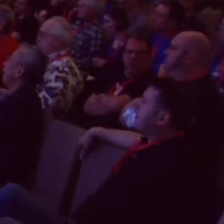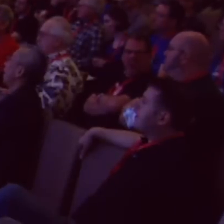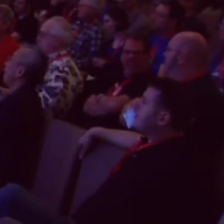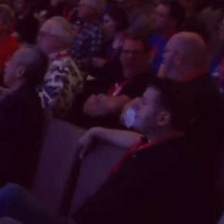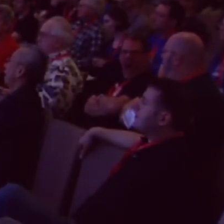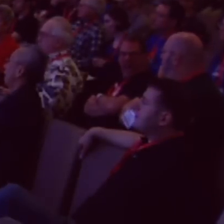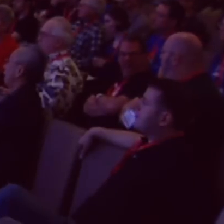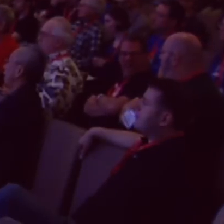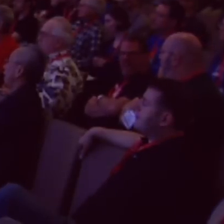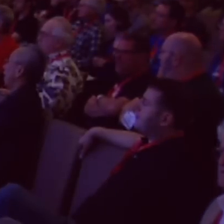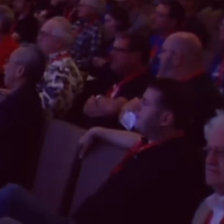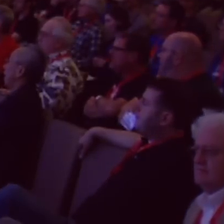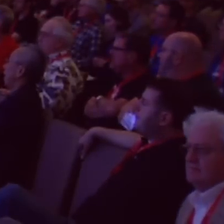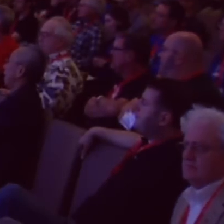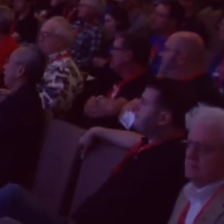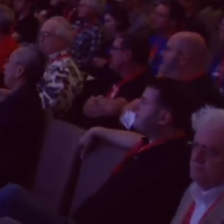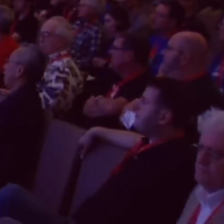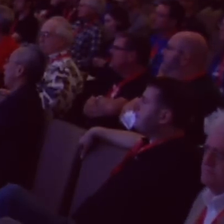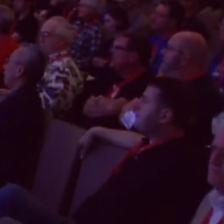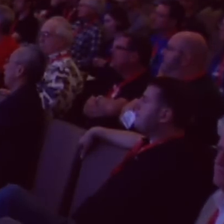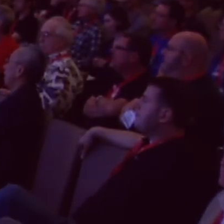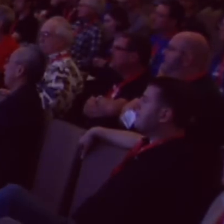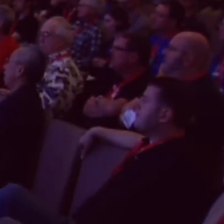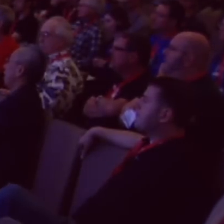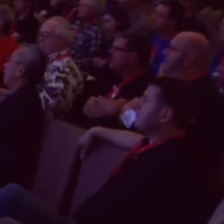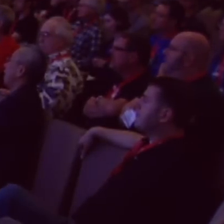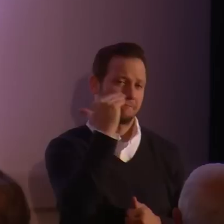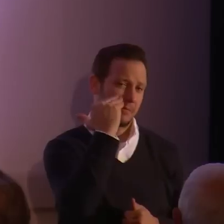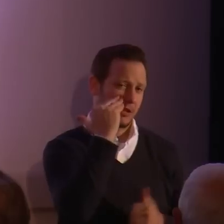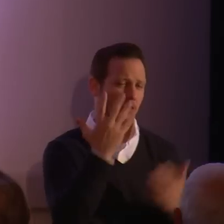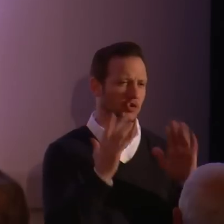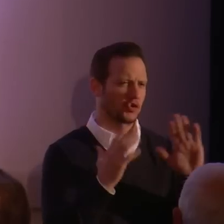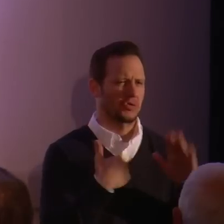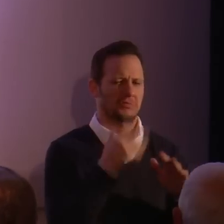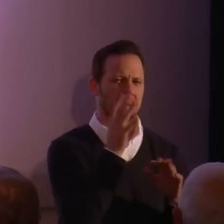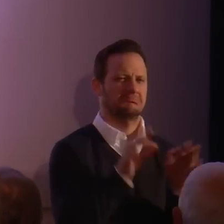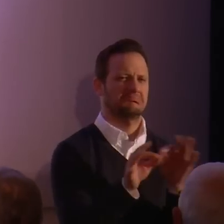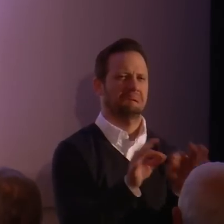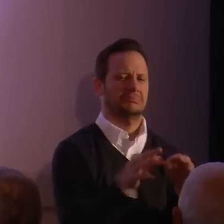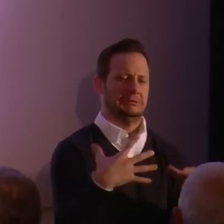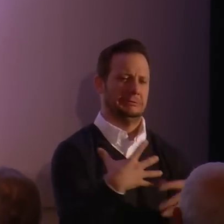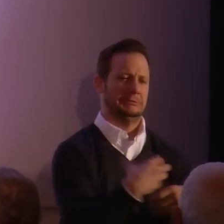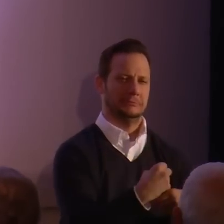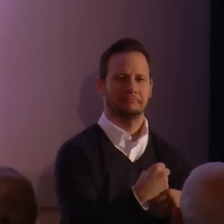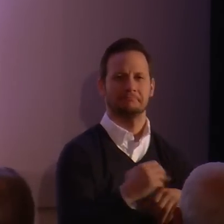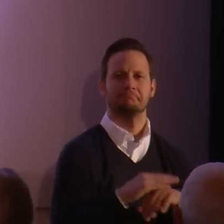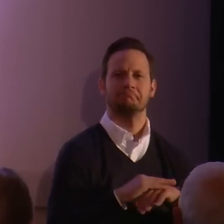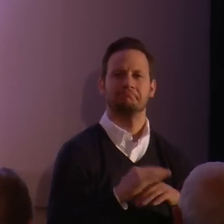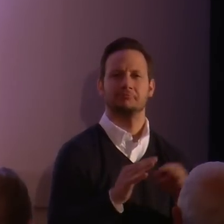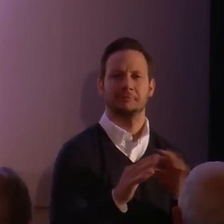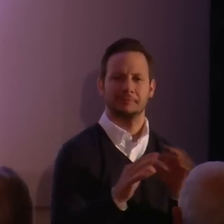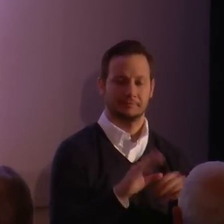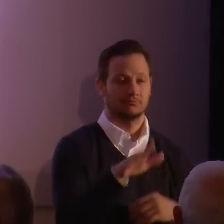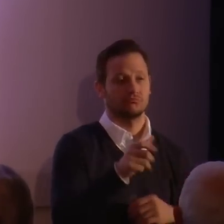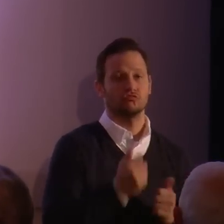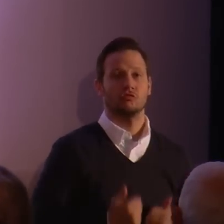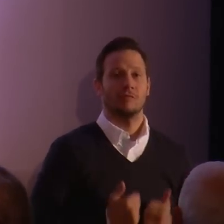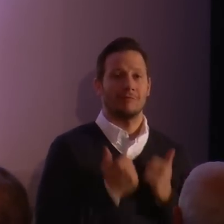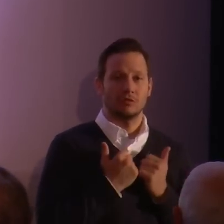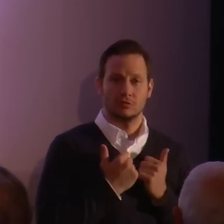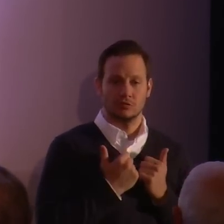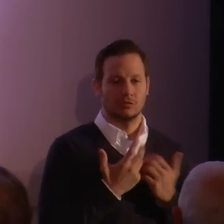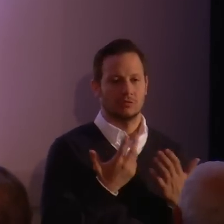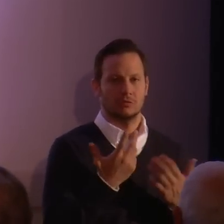fantastic. Well, just in case, for those of you who aren't familiar with Survivor, I'm going to give you the condensed version. Survivor is a